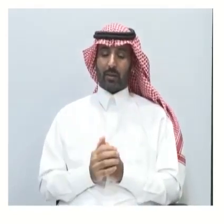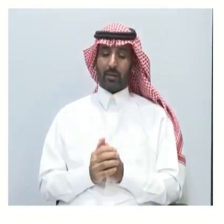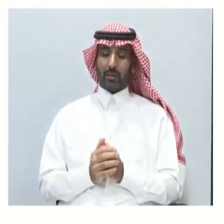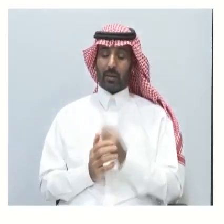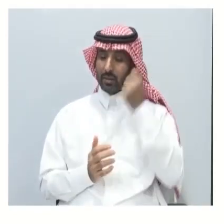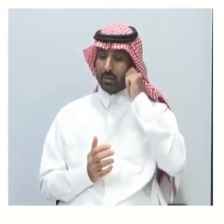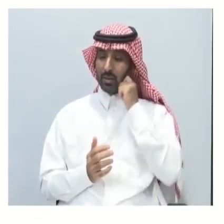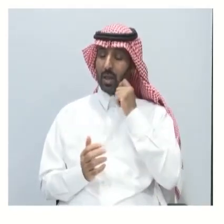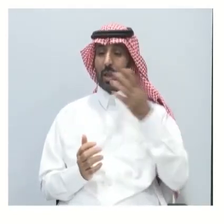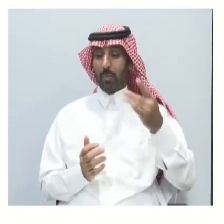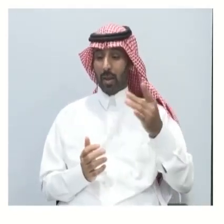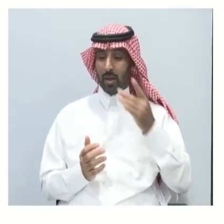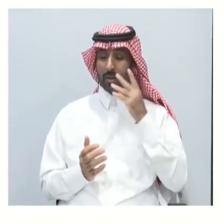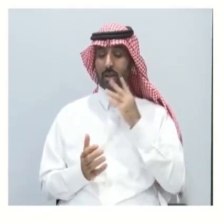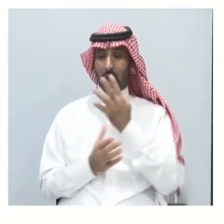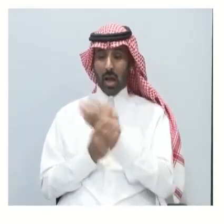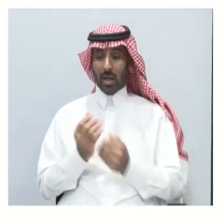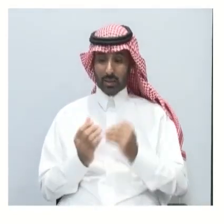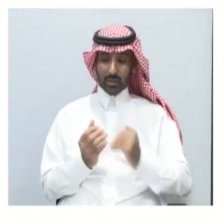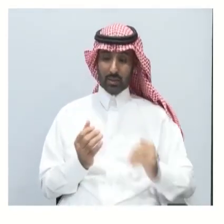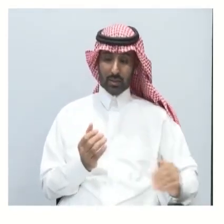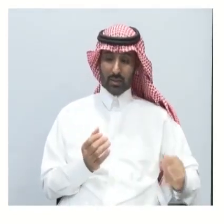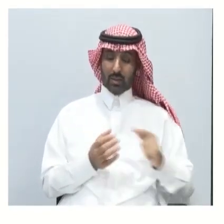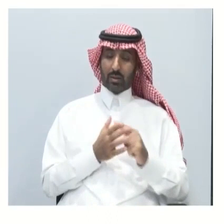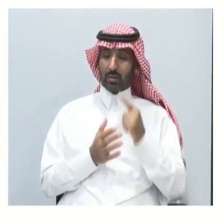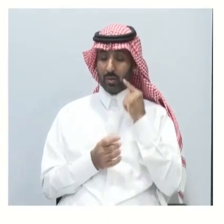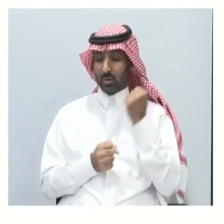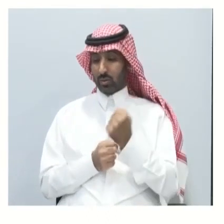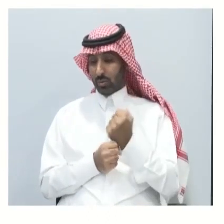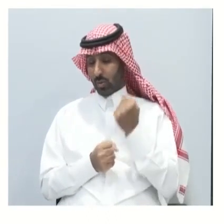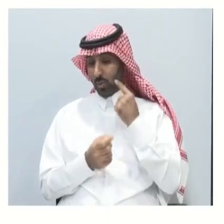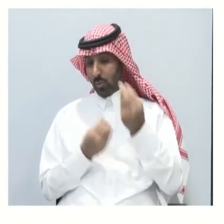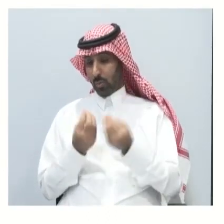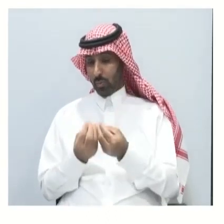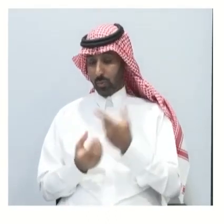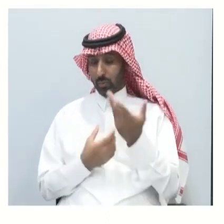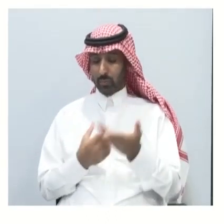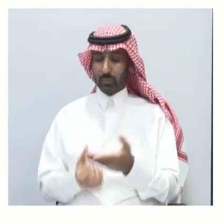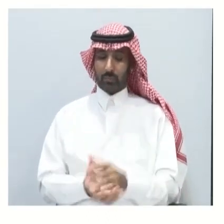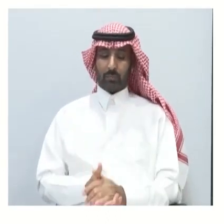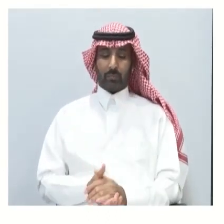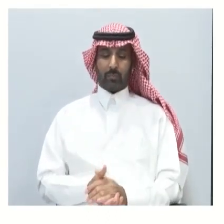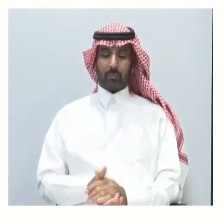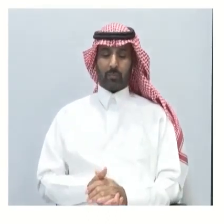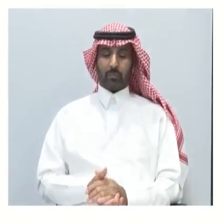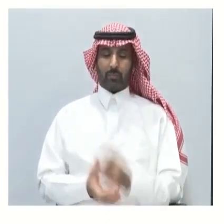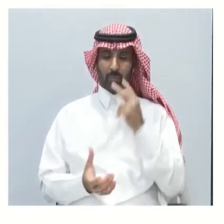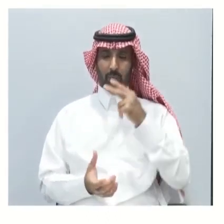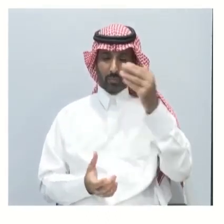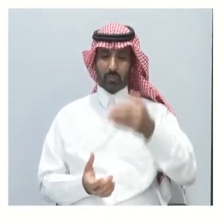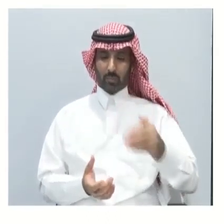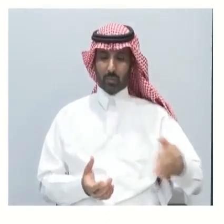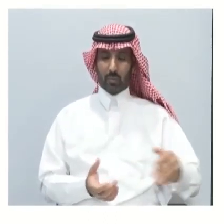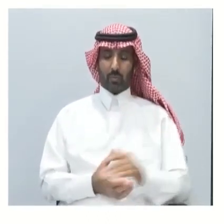She got married and had children while she was working, which showed how she managed everything. You can see also we